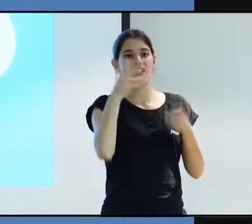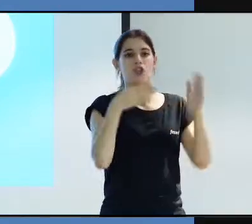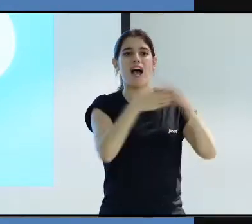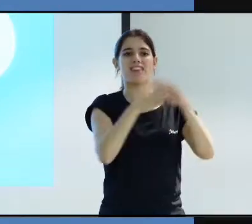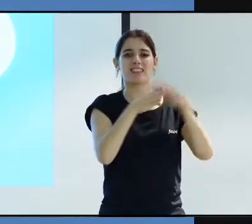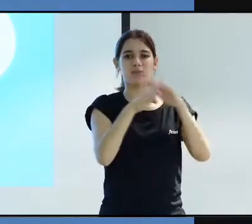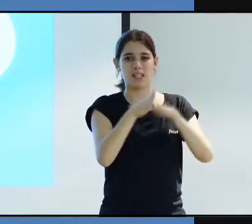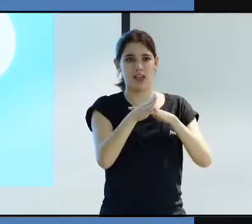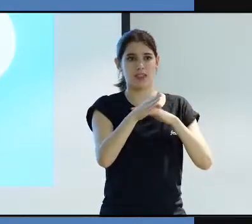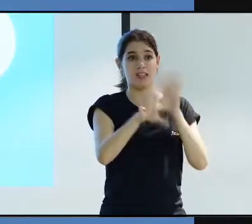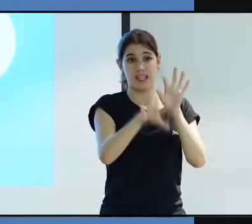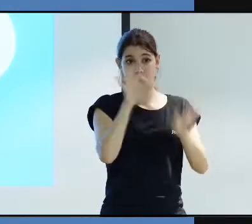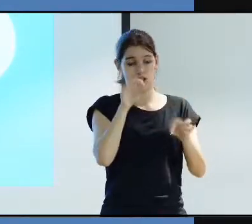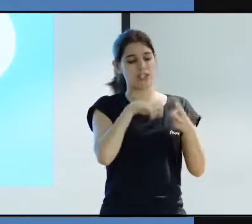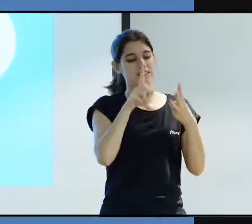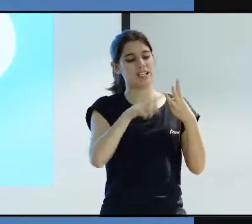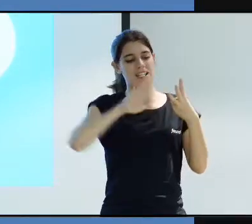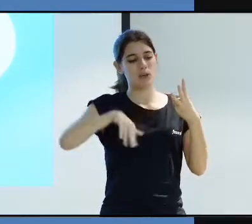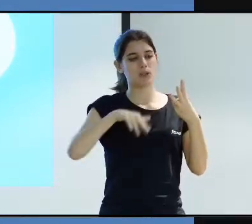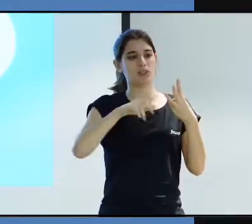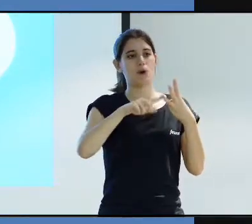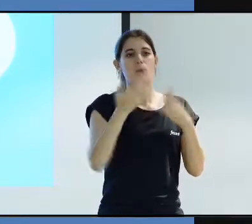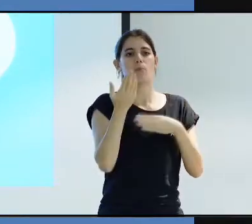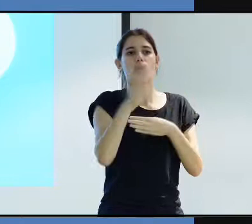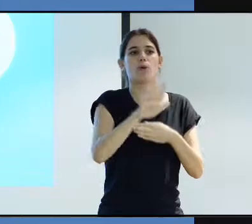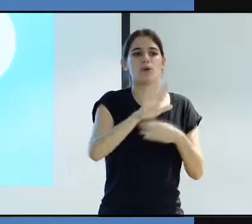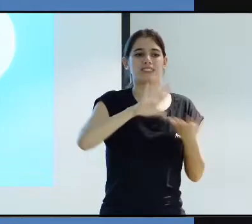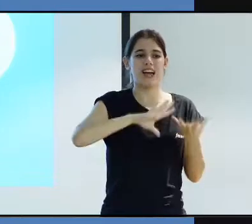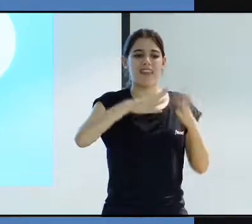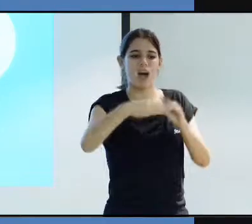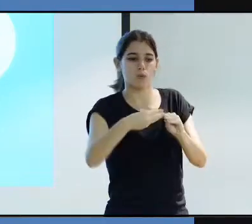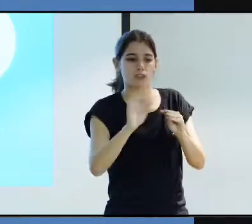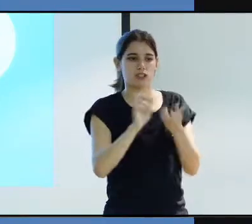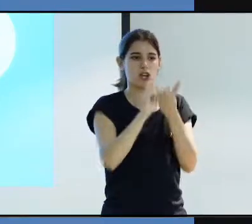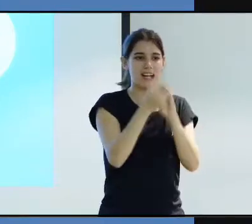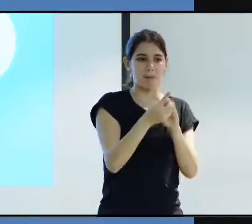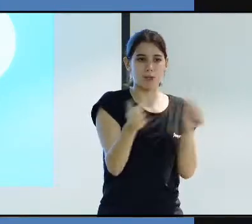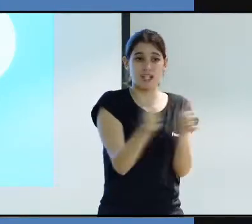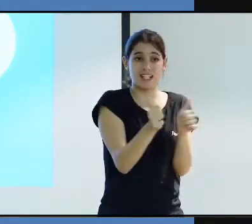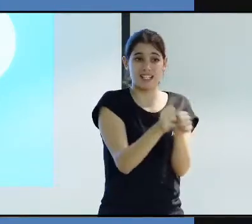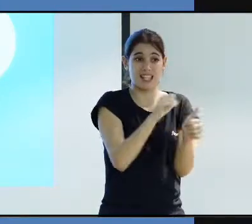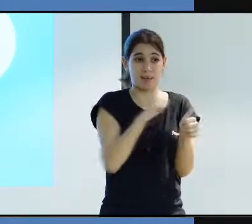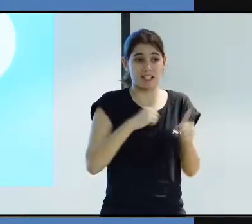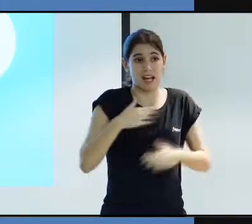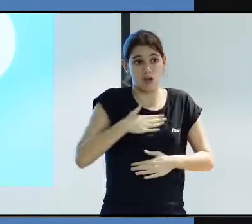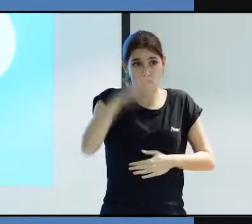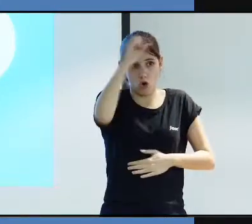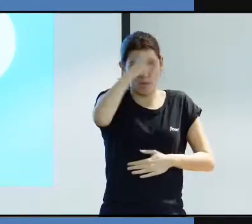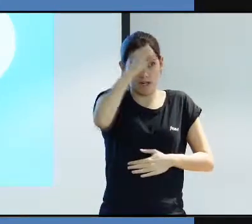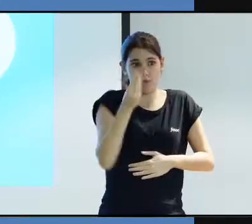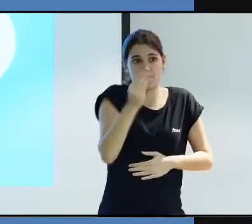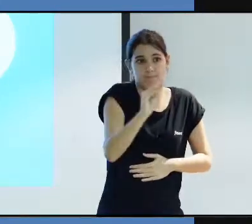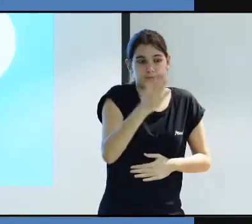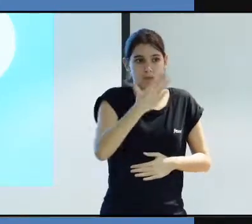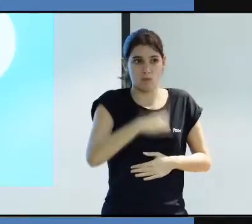that? The right to independent life and the right to make your own decisions. And what kinds of things in the